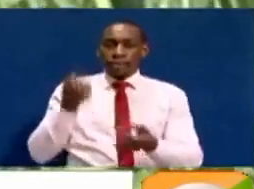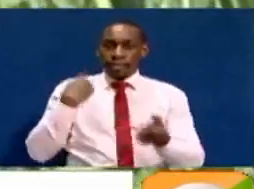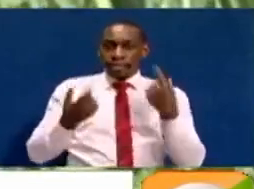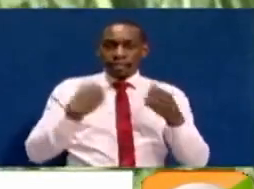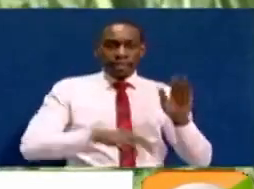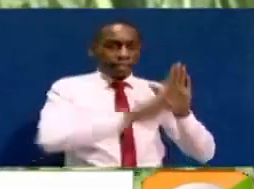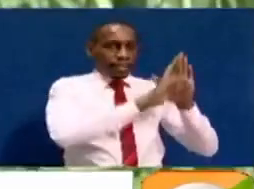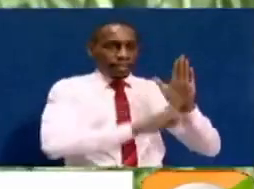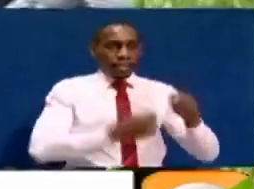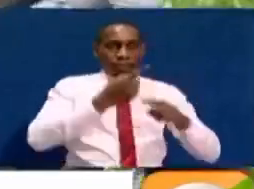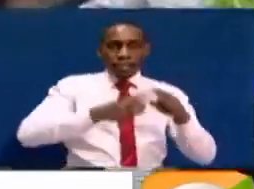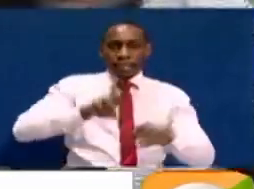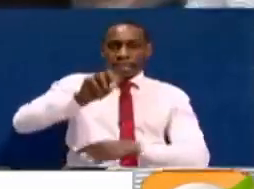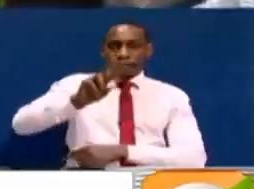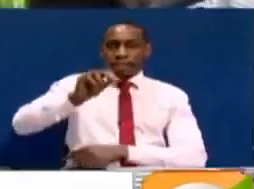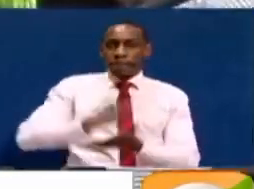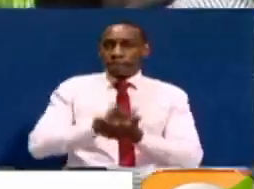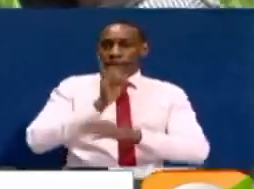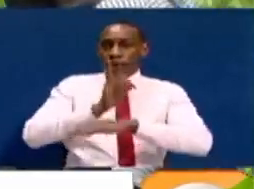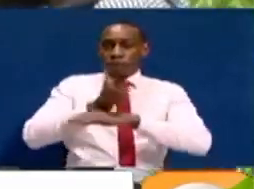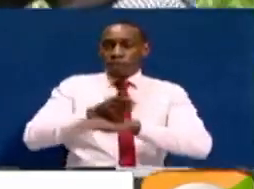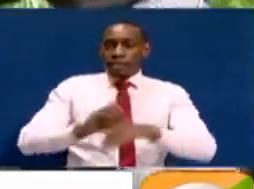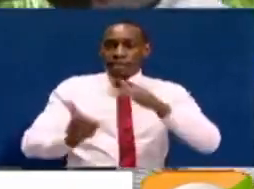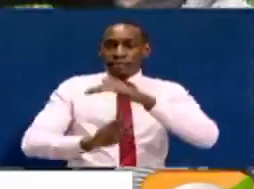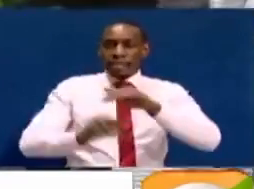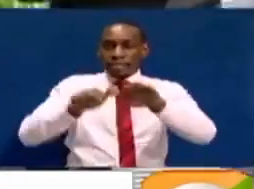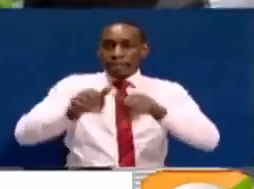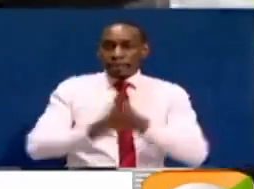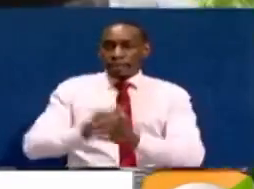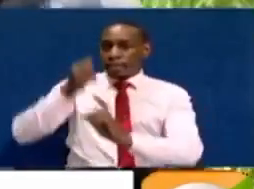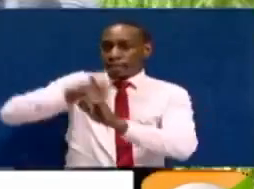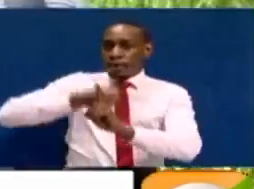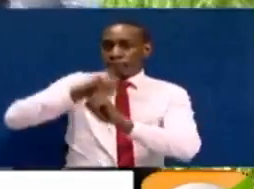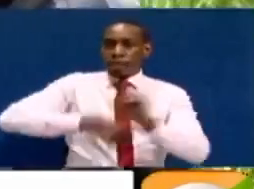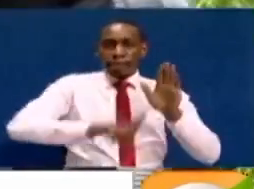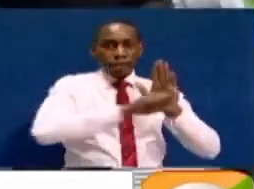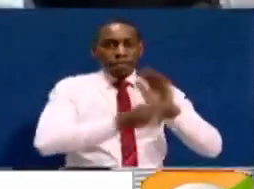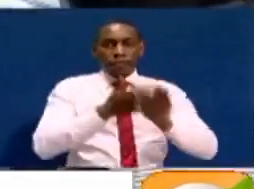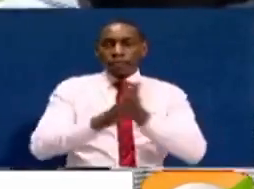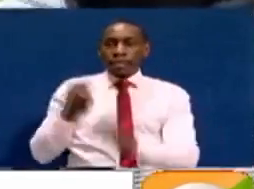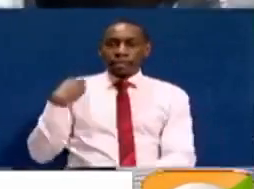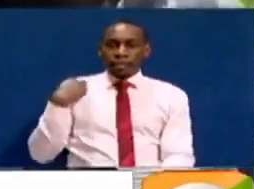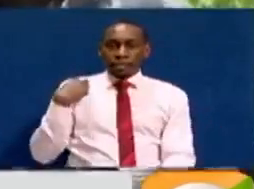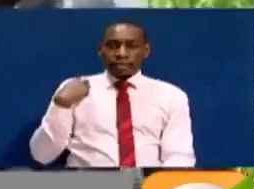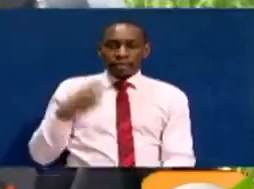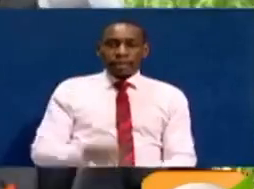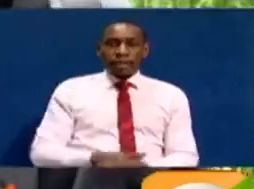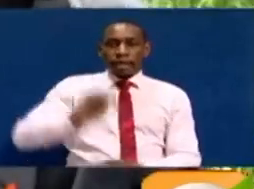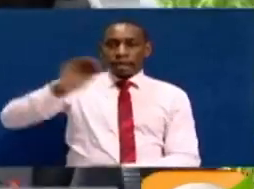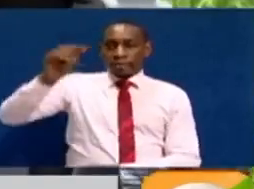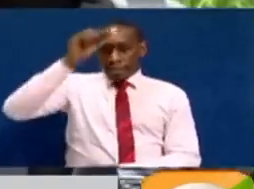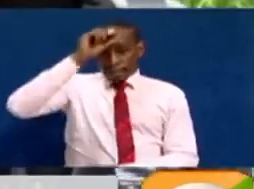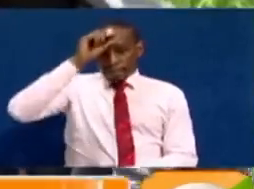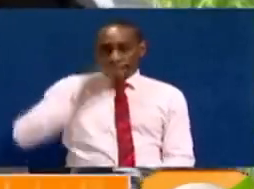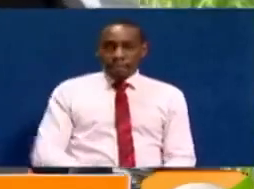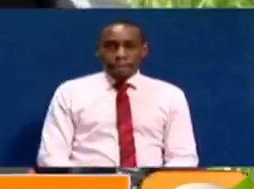Regulations 2020, cautioning the Ministry of Agriculture against pushing for laws without consulting the devolved units. Not lifted